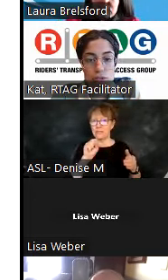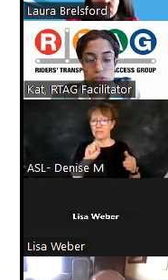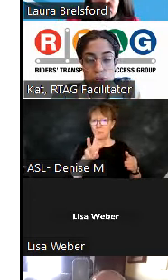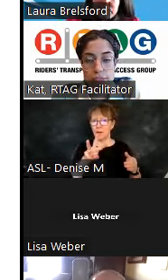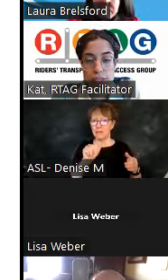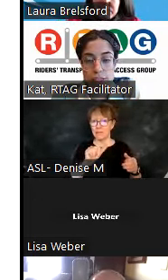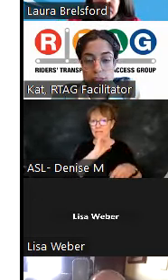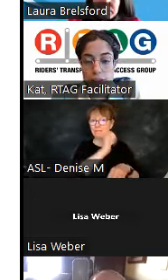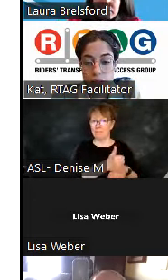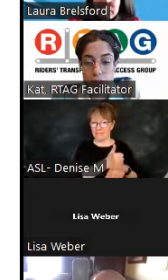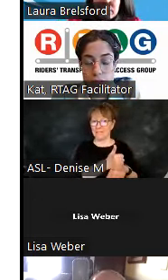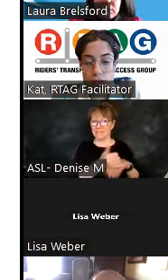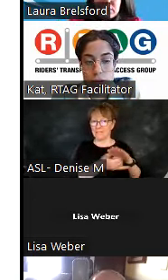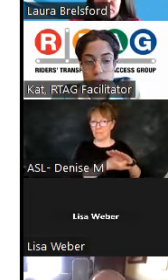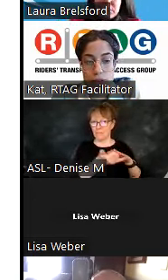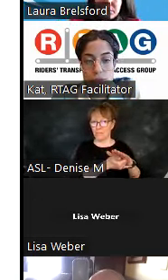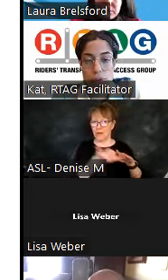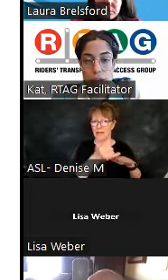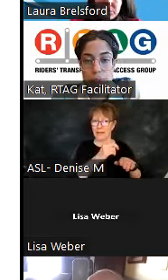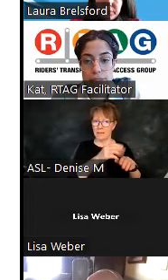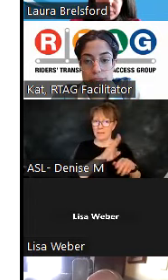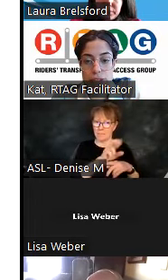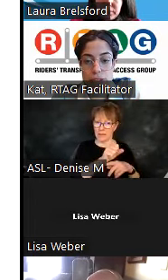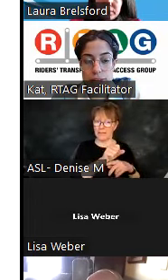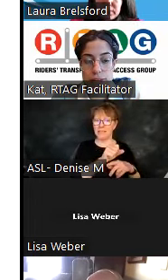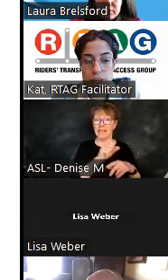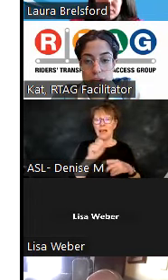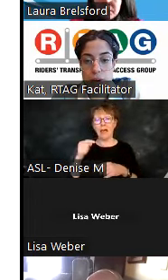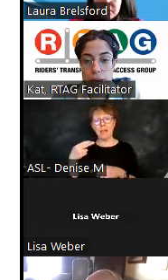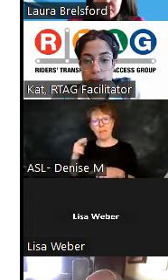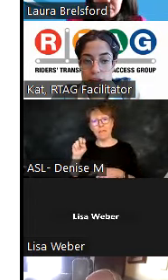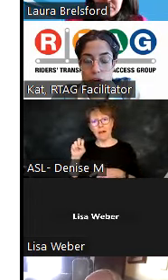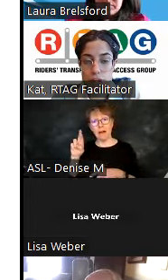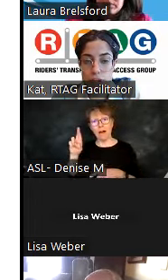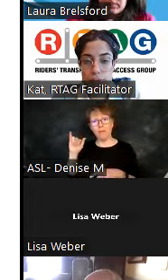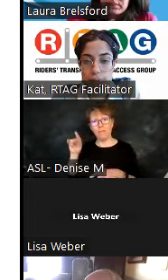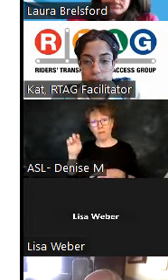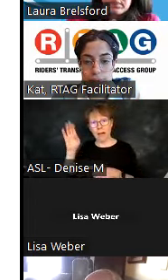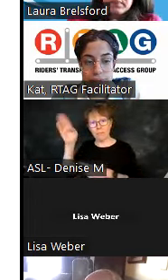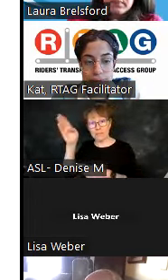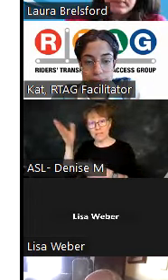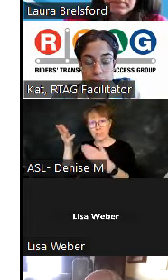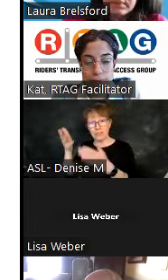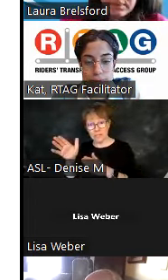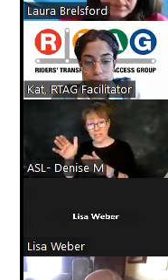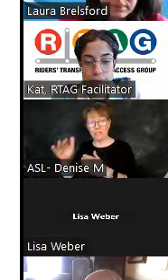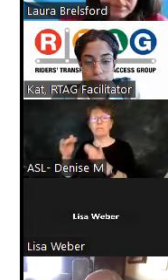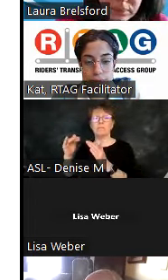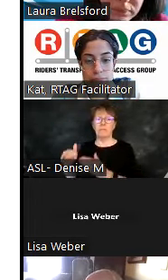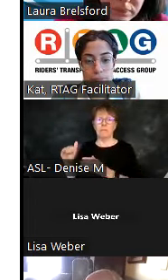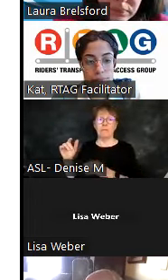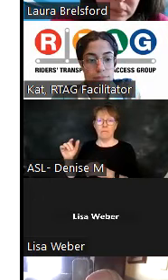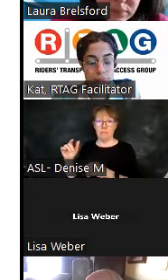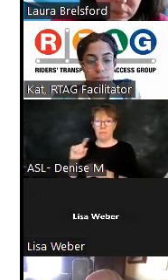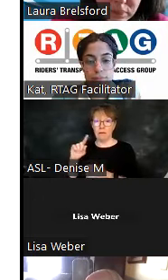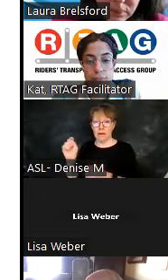fixed route services. So as soon as we get through the ride presentation, then you can go ahead and ask your question. Well, can I ask another question that is actually a